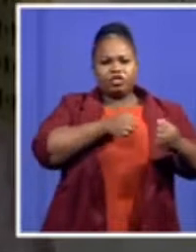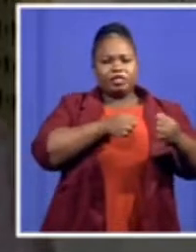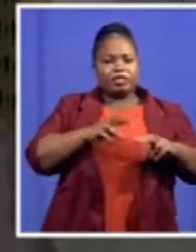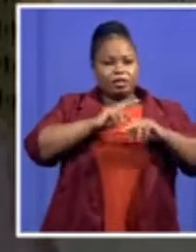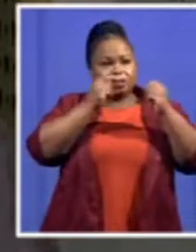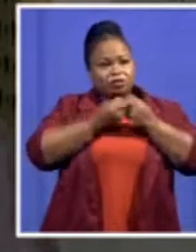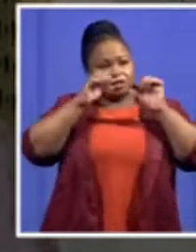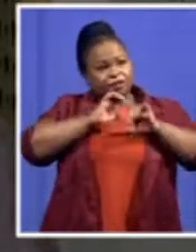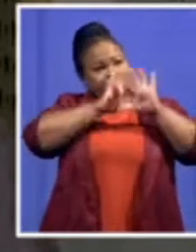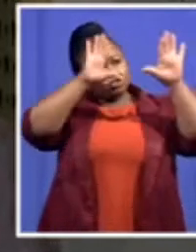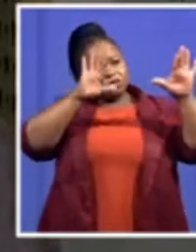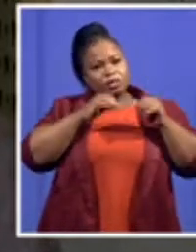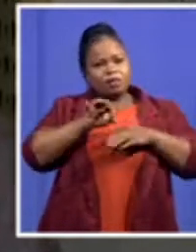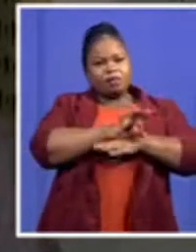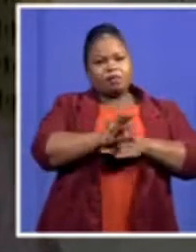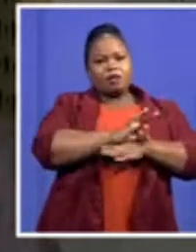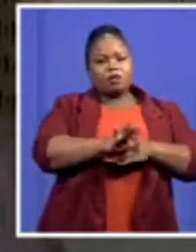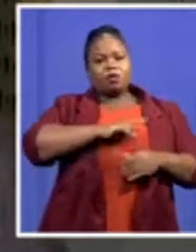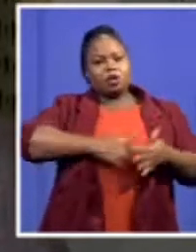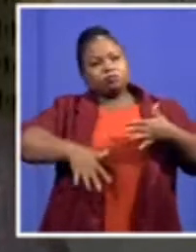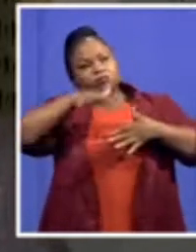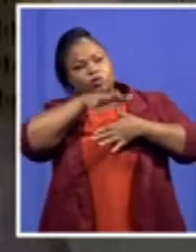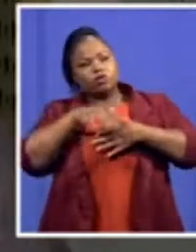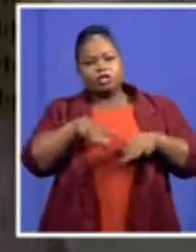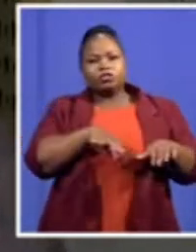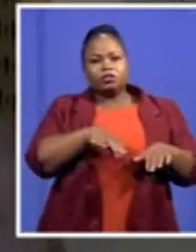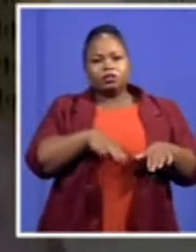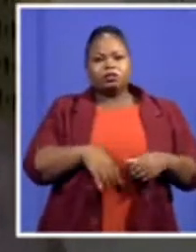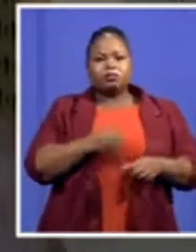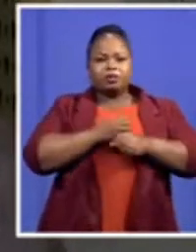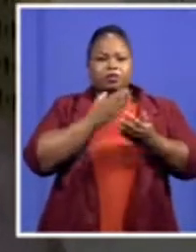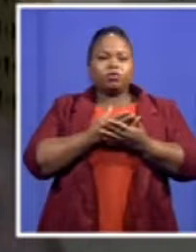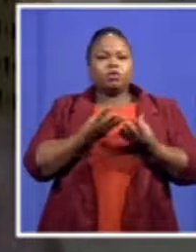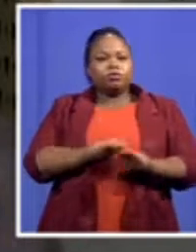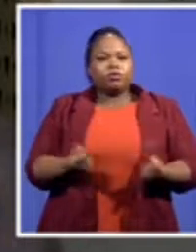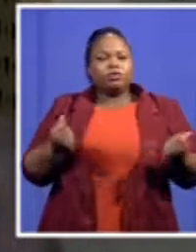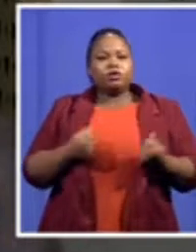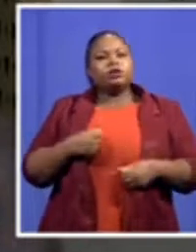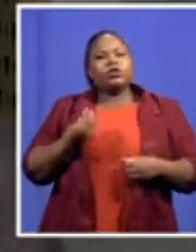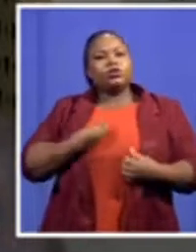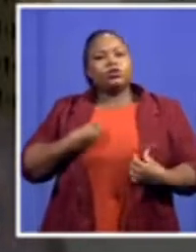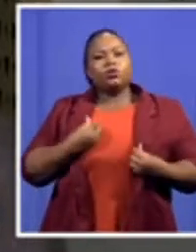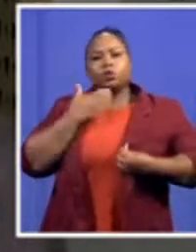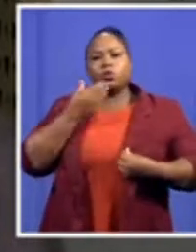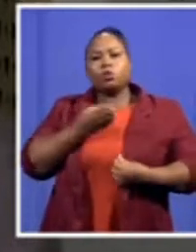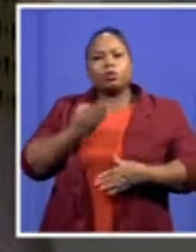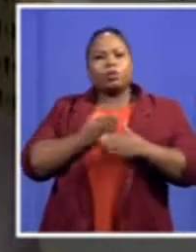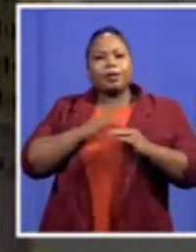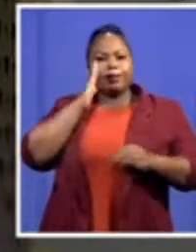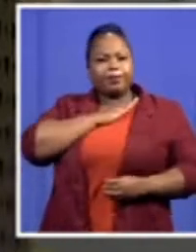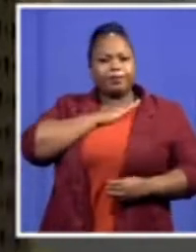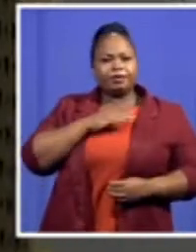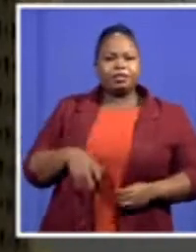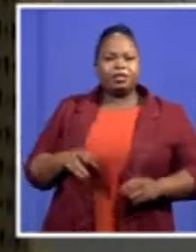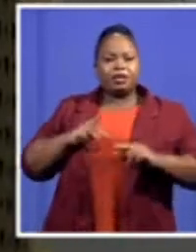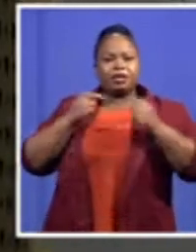sets out priority actions to address youth unemployment. This includes a national pathway